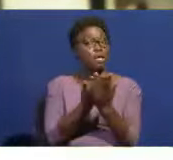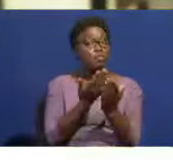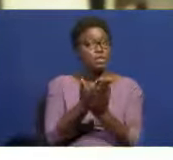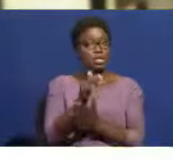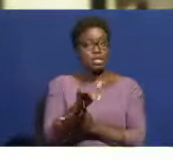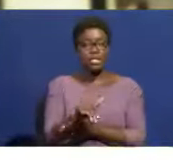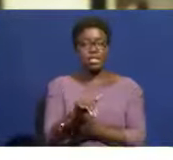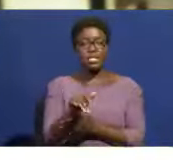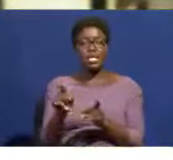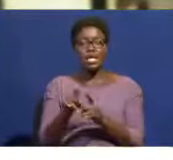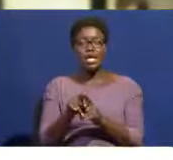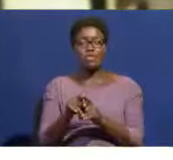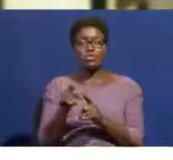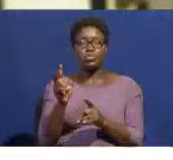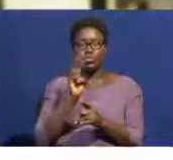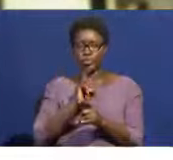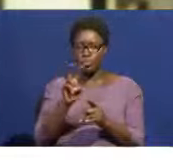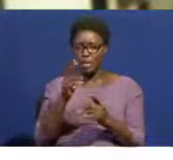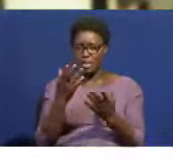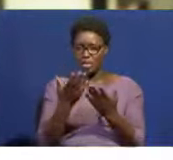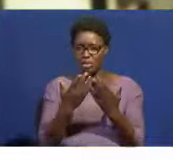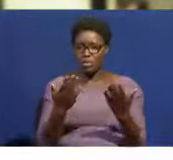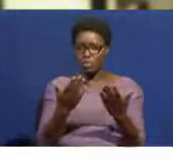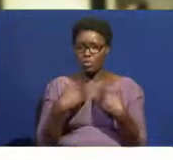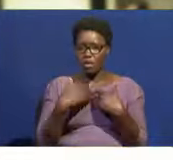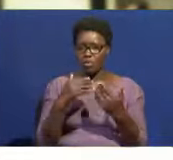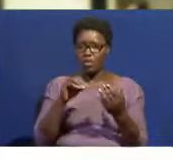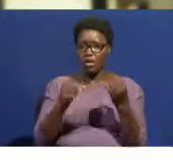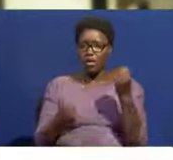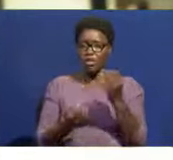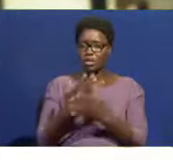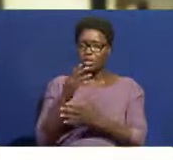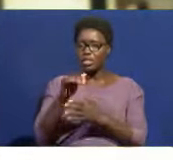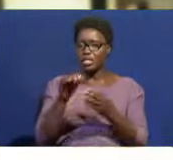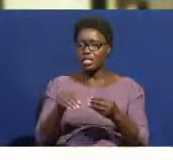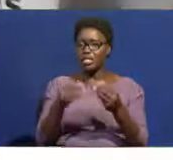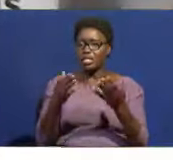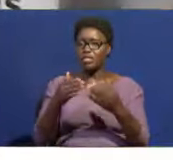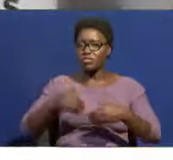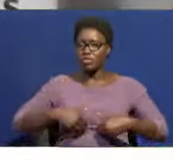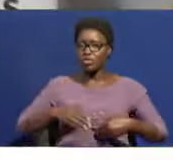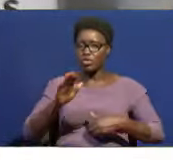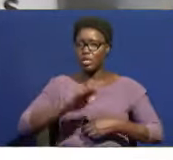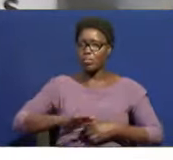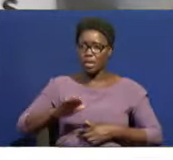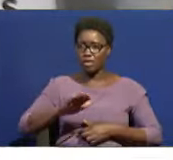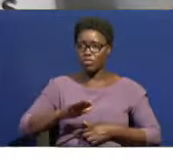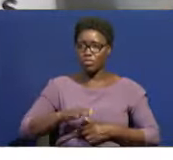as we look at these documents, we are going to have initiatives that now give youth a platform.